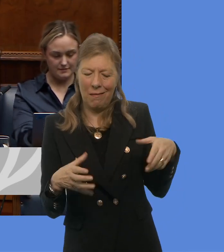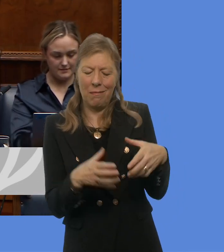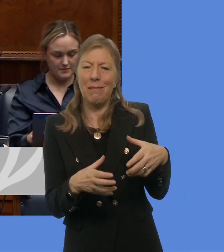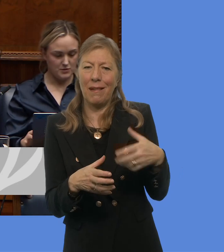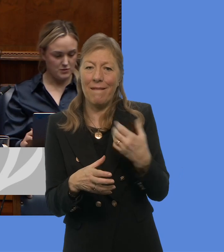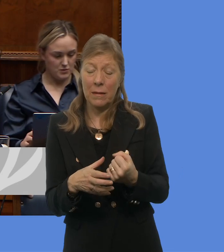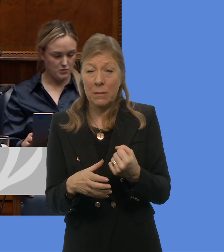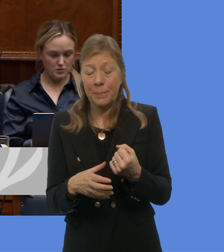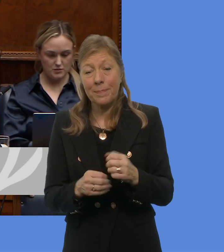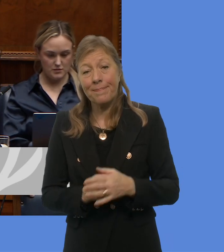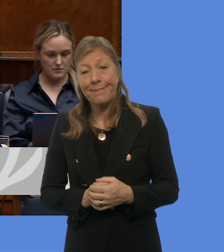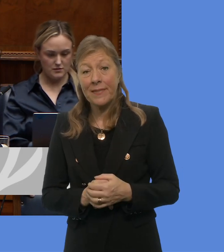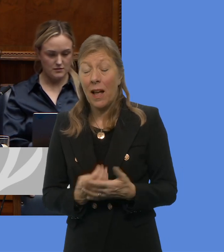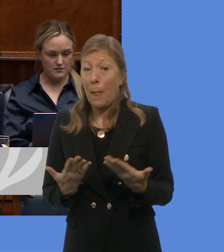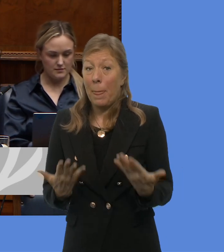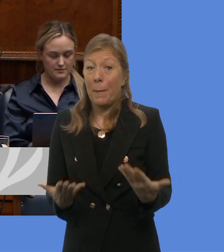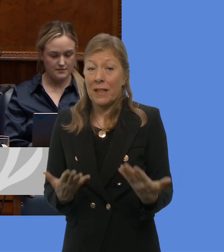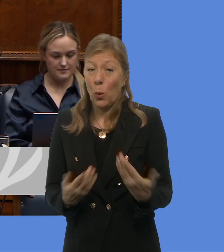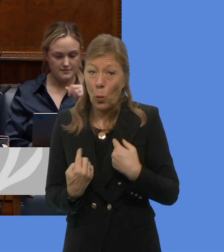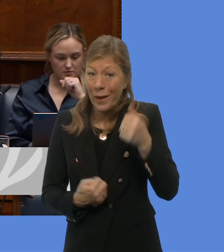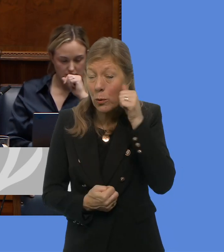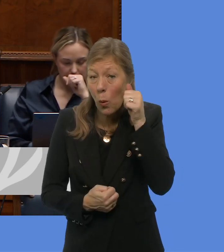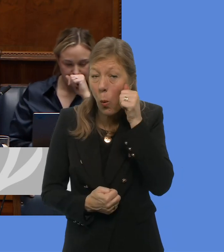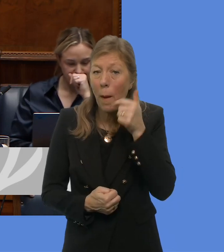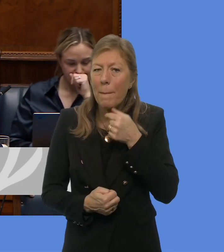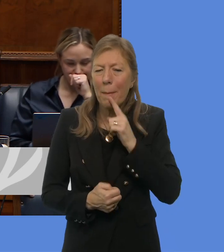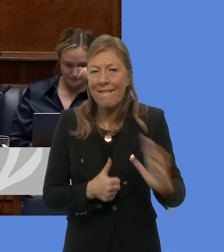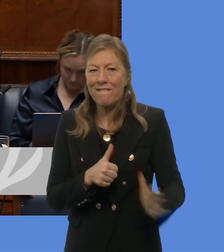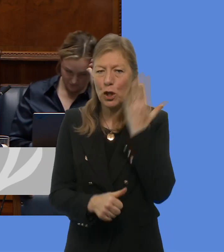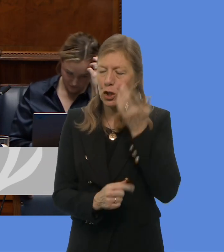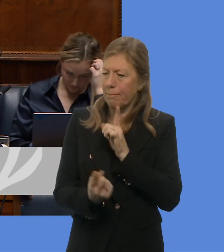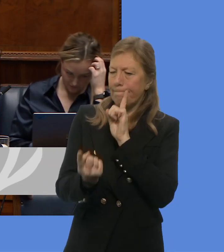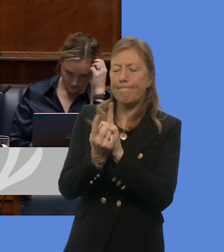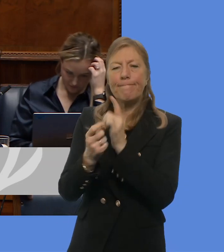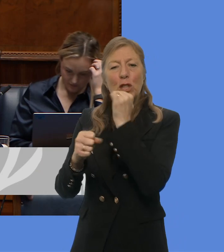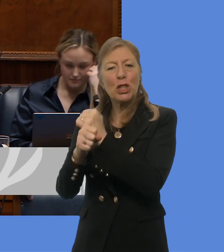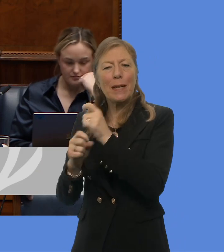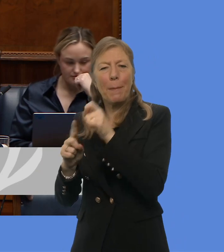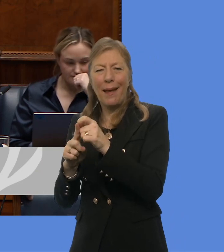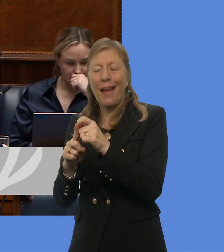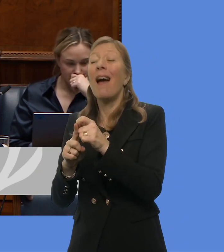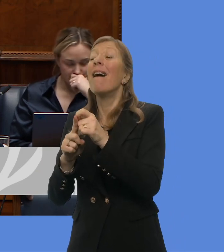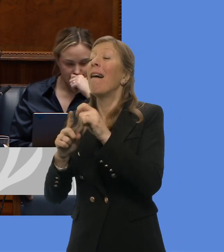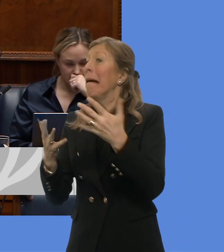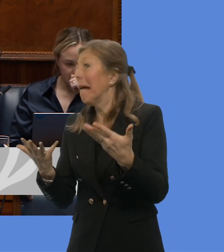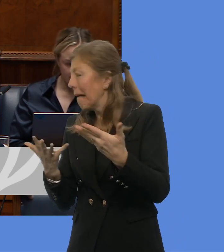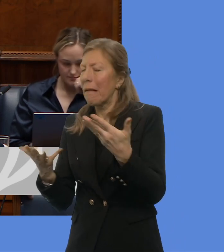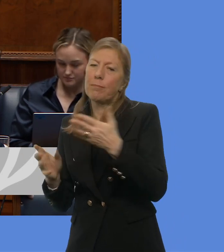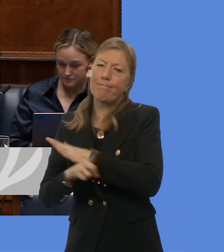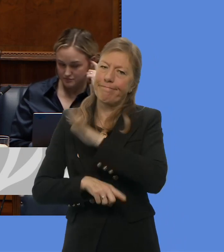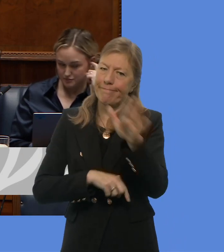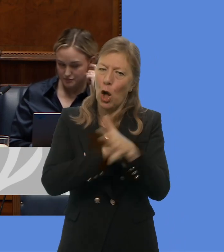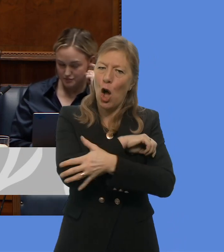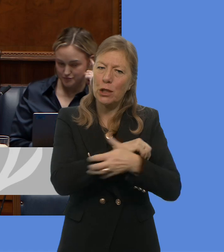of the front lines in terms of dealing with patients before they get to ED. Could I therefore ask the Minister for